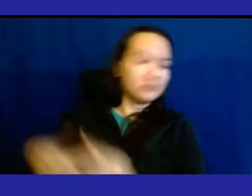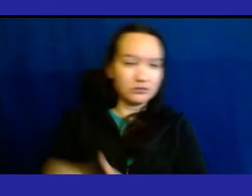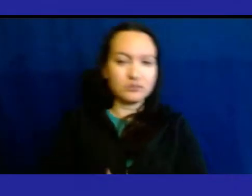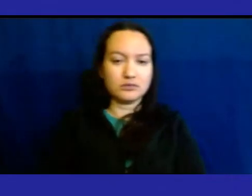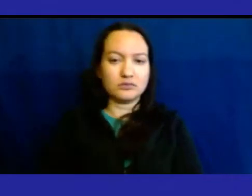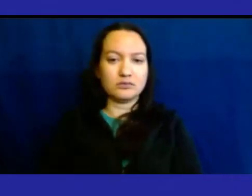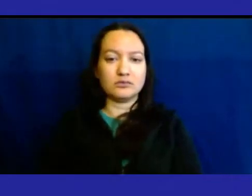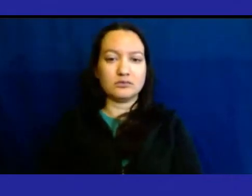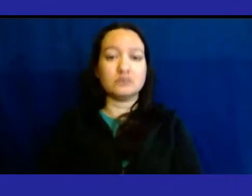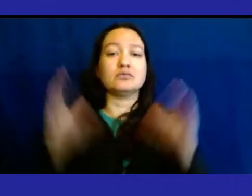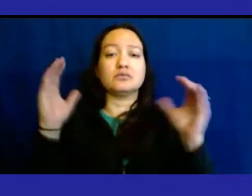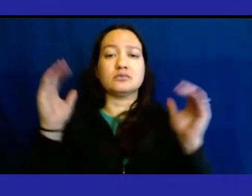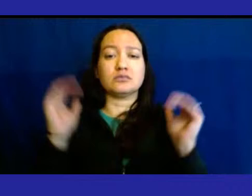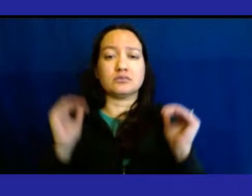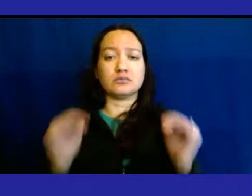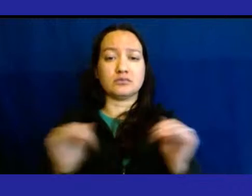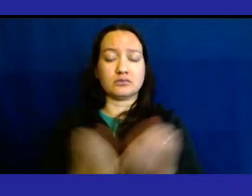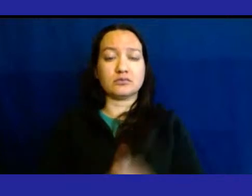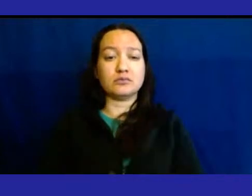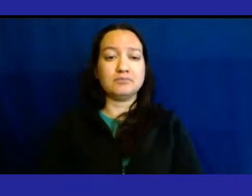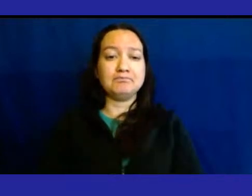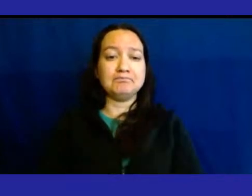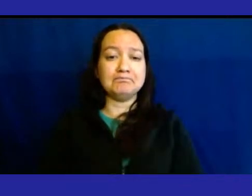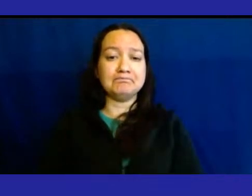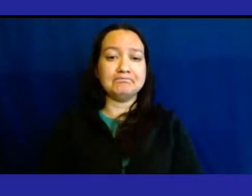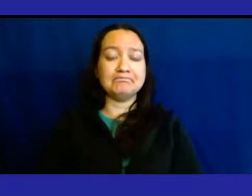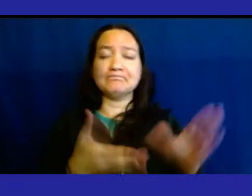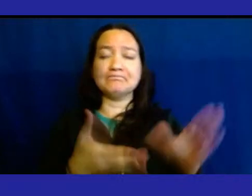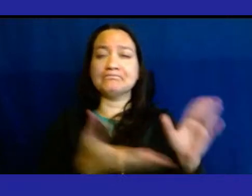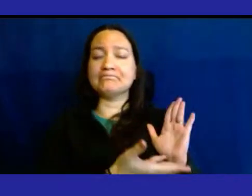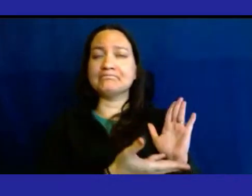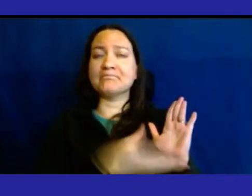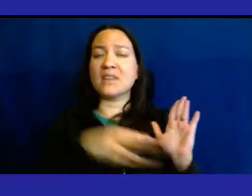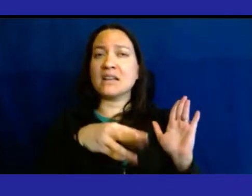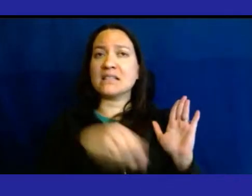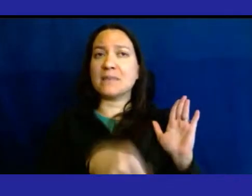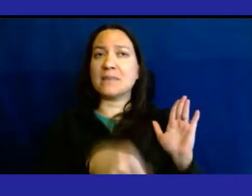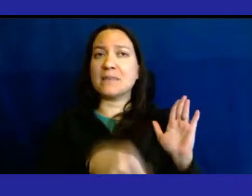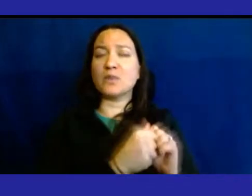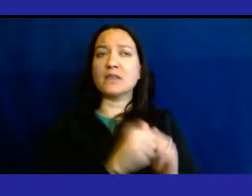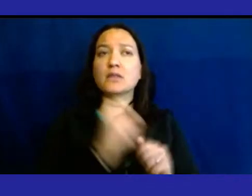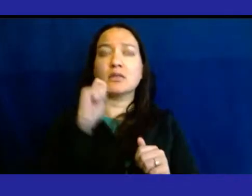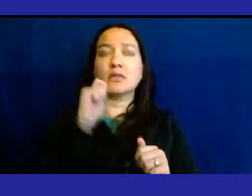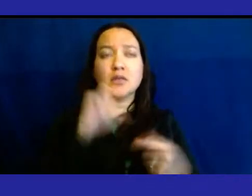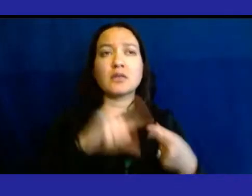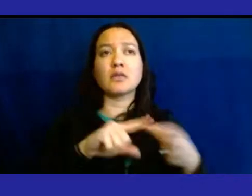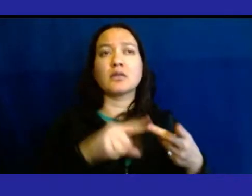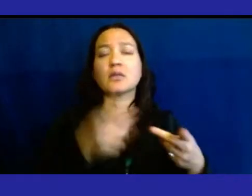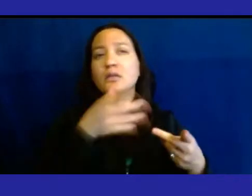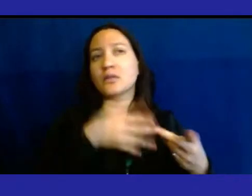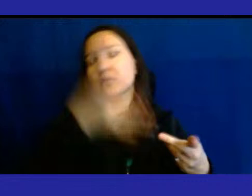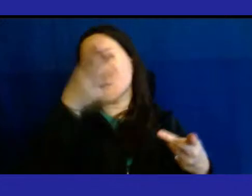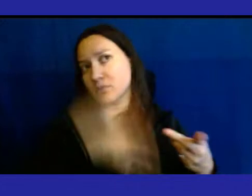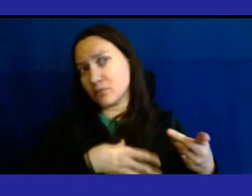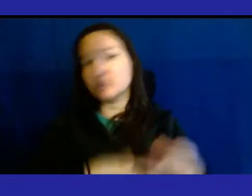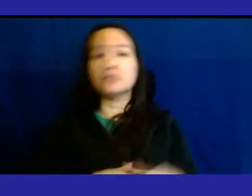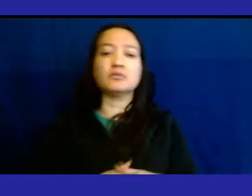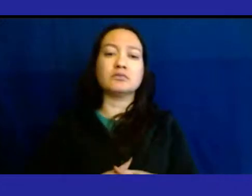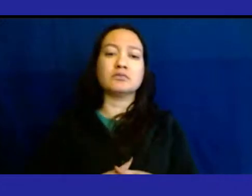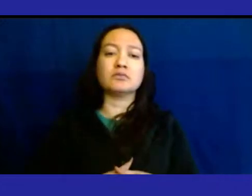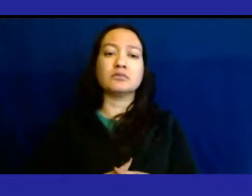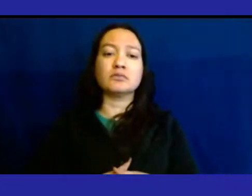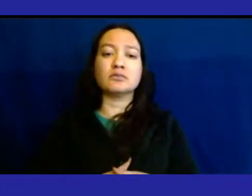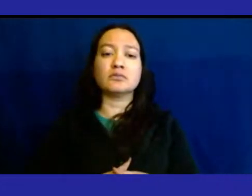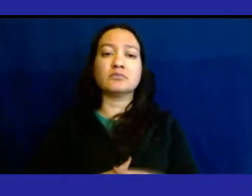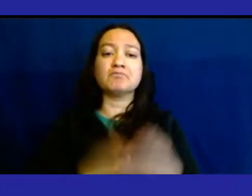The next slide, this is spend broken down by ethnicity and gender. You will see here